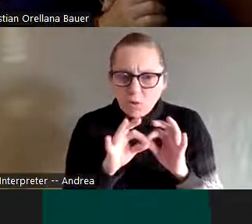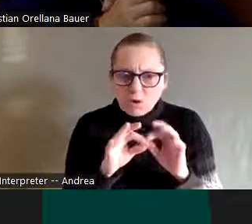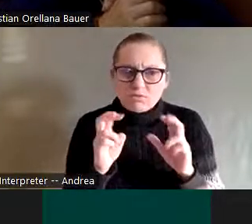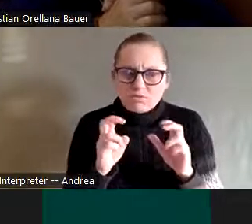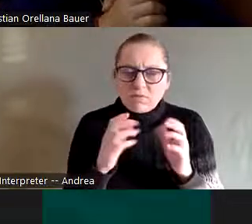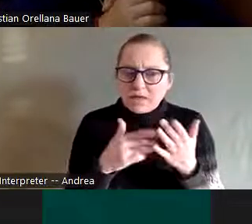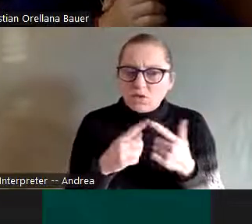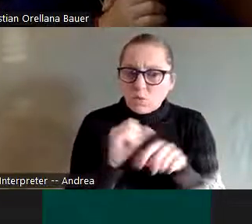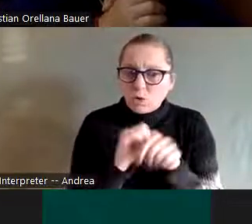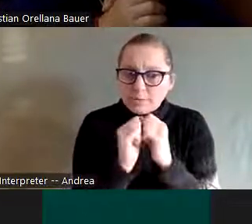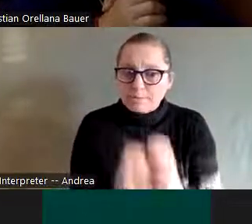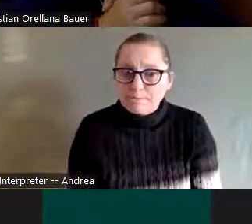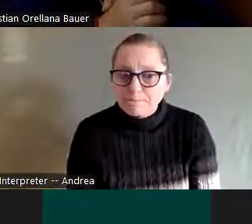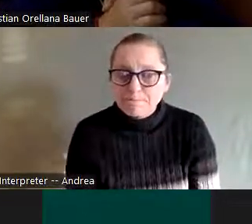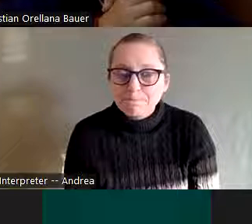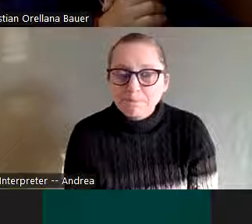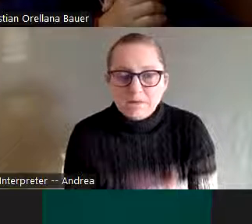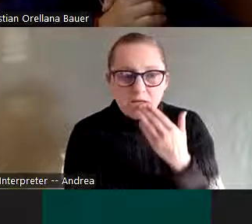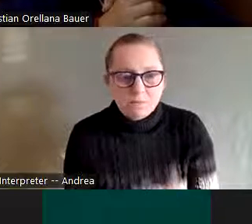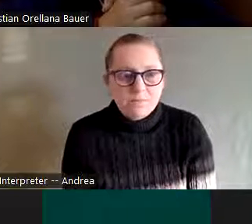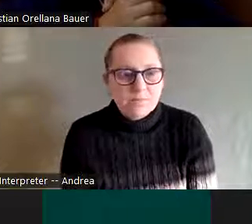with. Thank you.